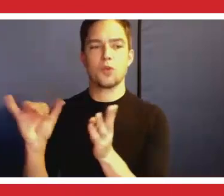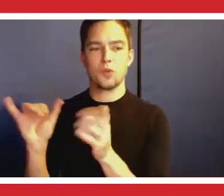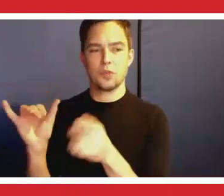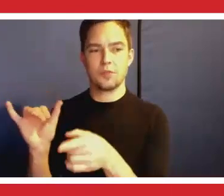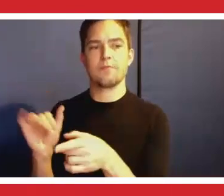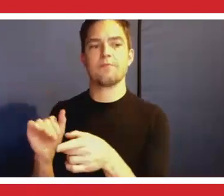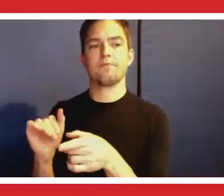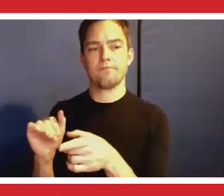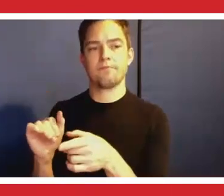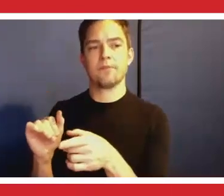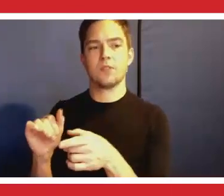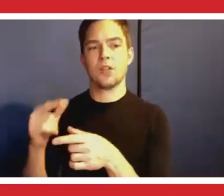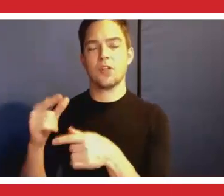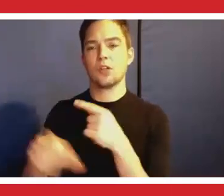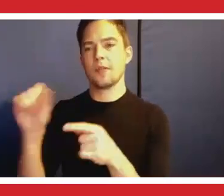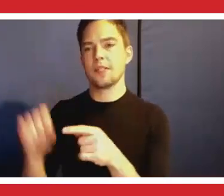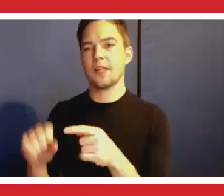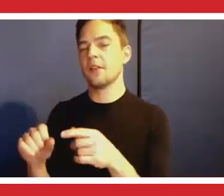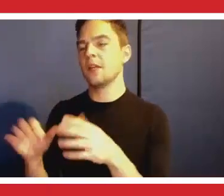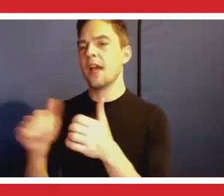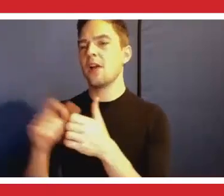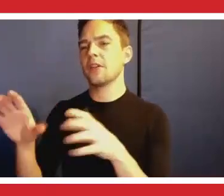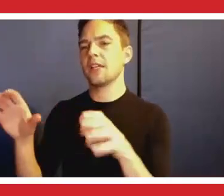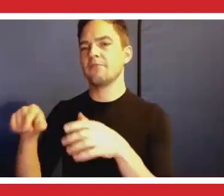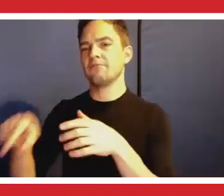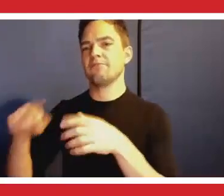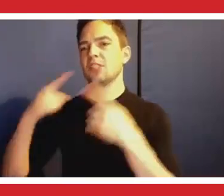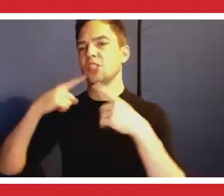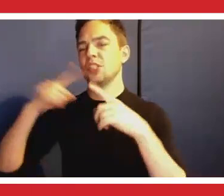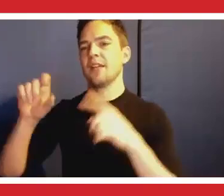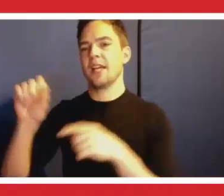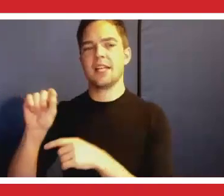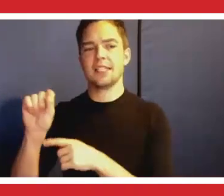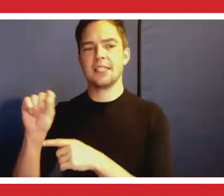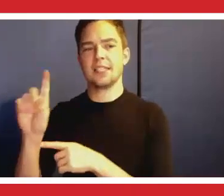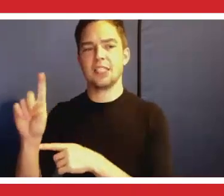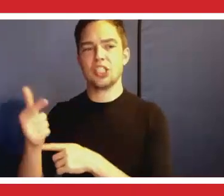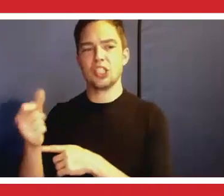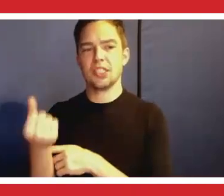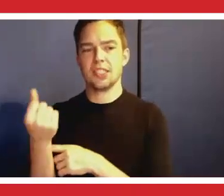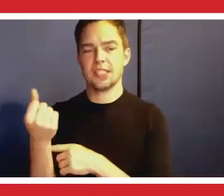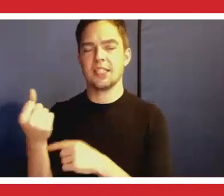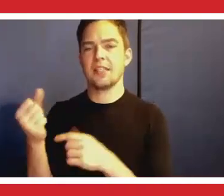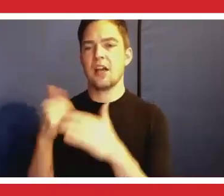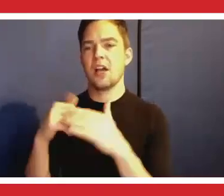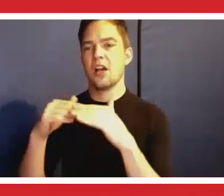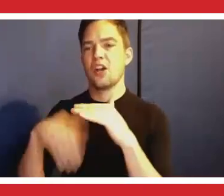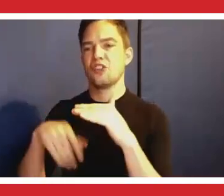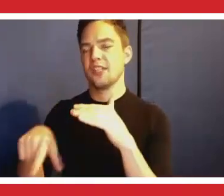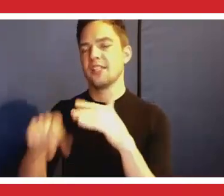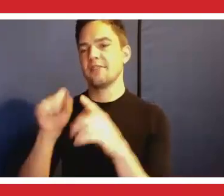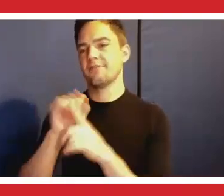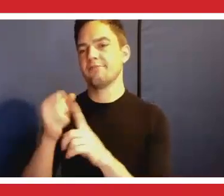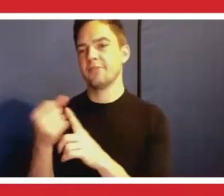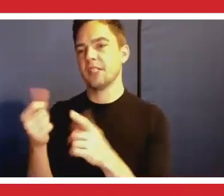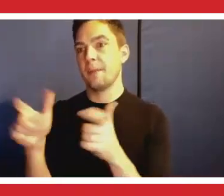special challenges and achieve this SDGs within this context. It's a big question to ask you all